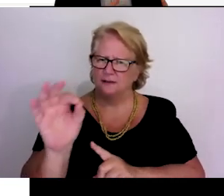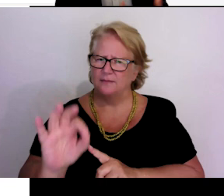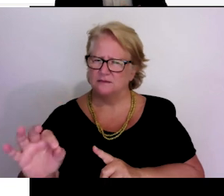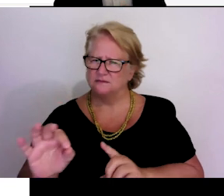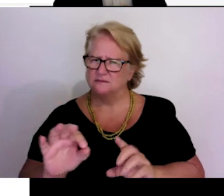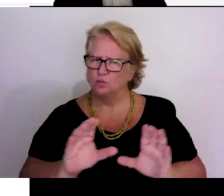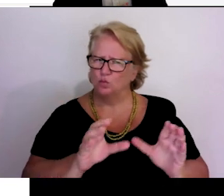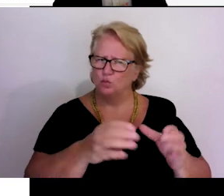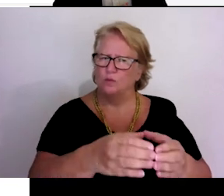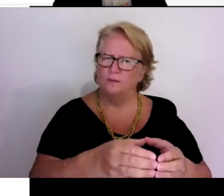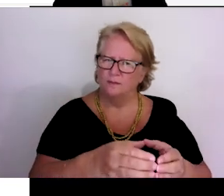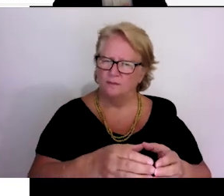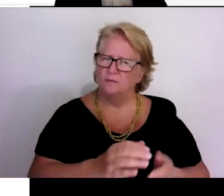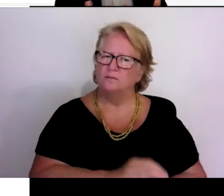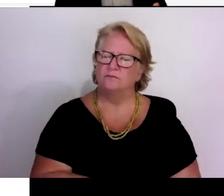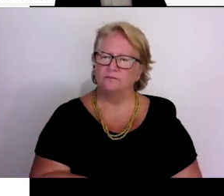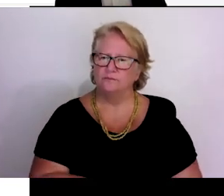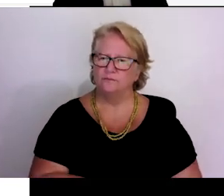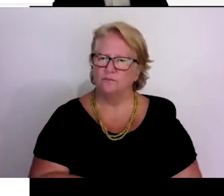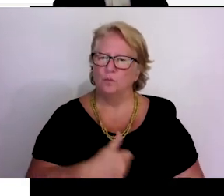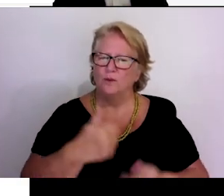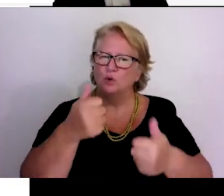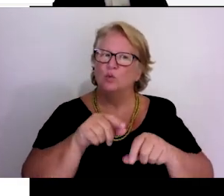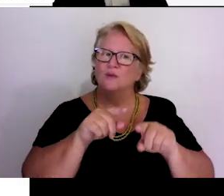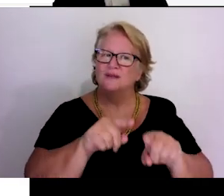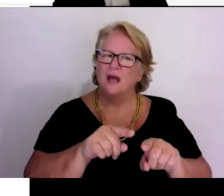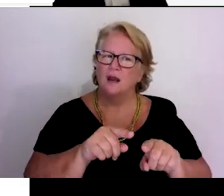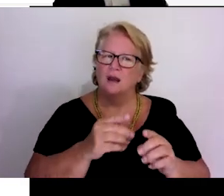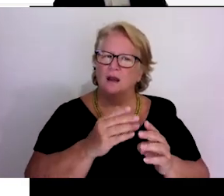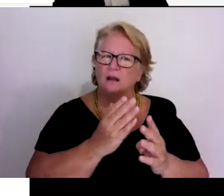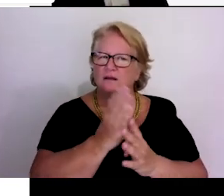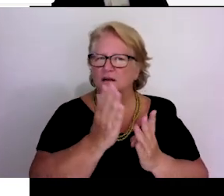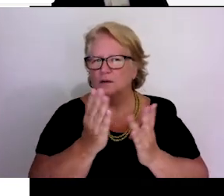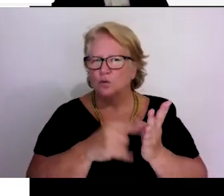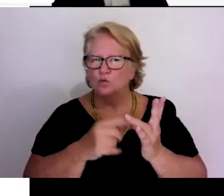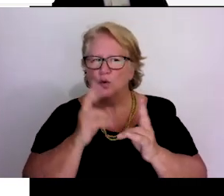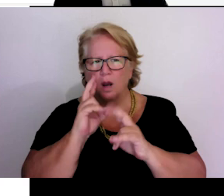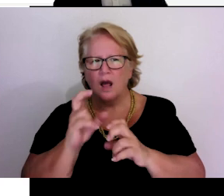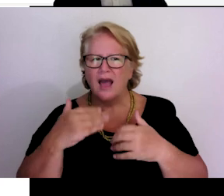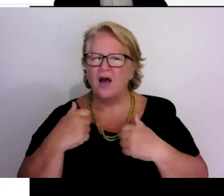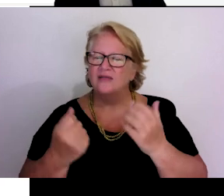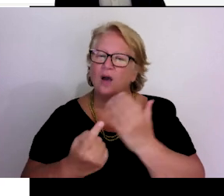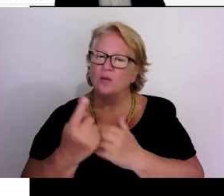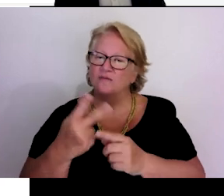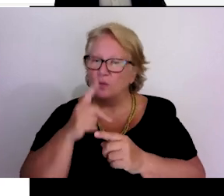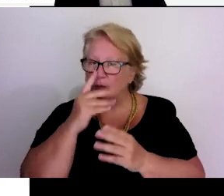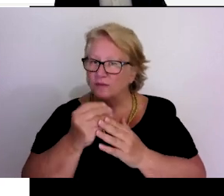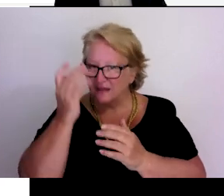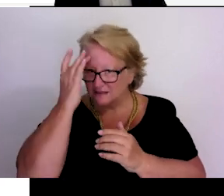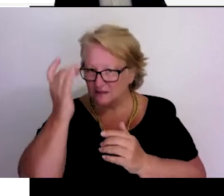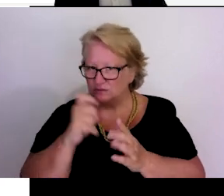group in those different data sets. And we used that in a number of different ways to look at health outcomes for people with